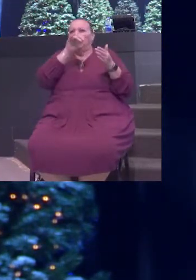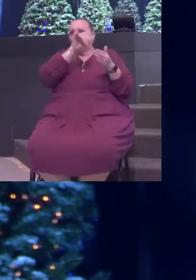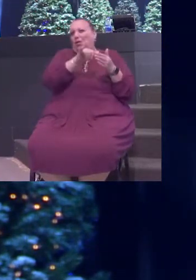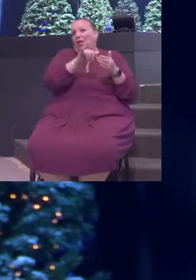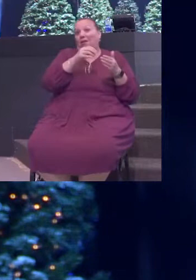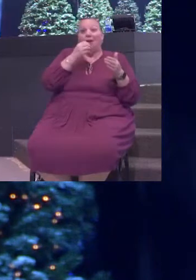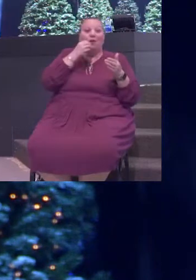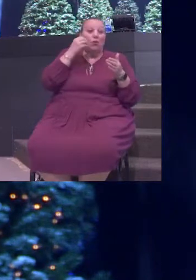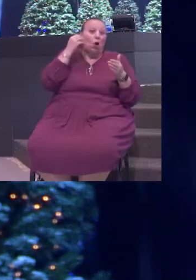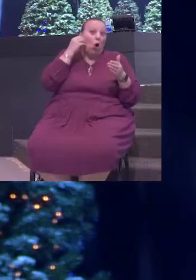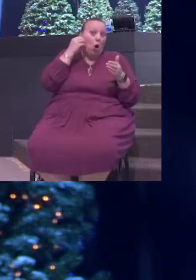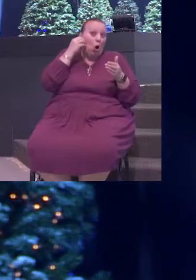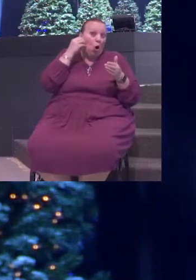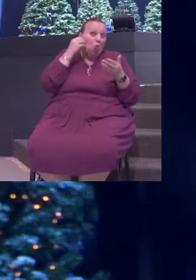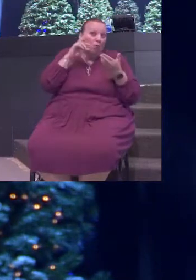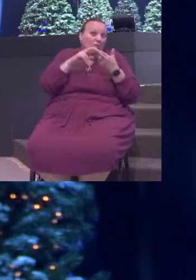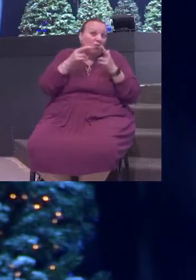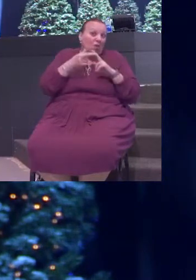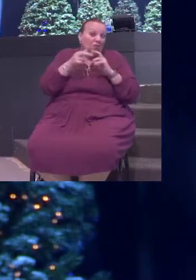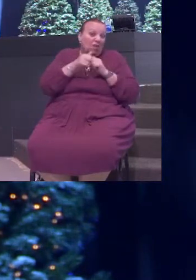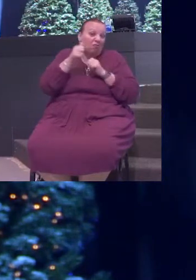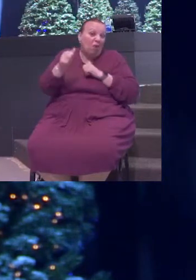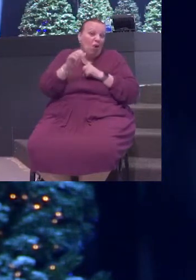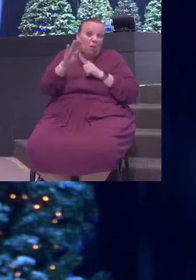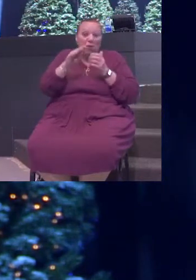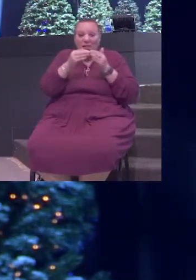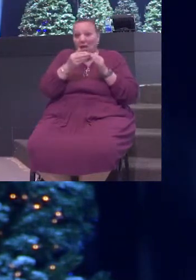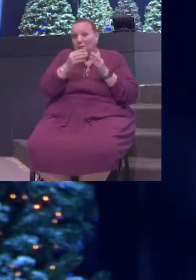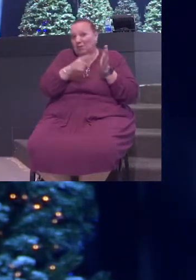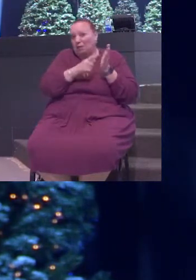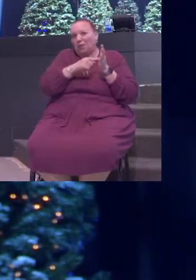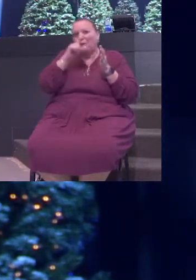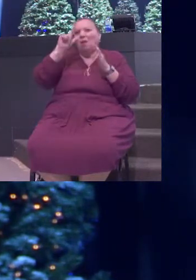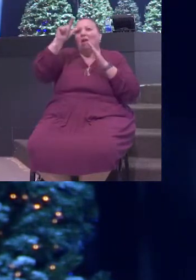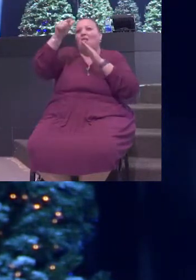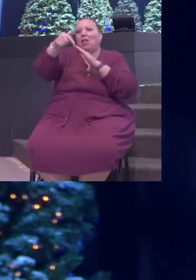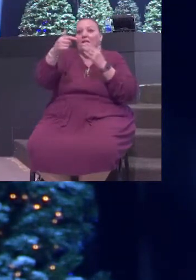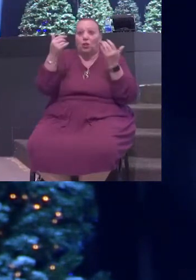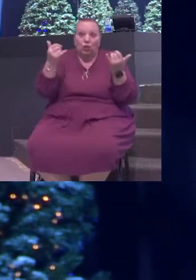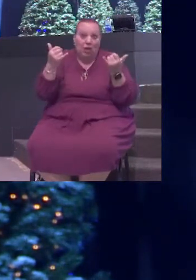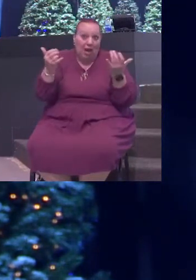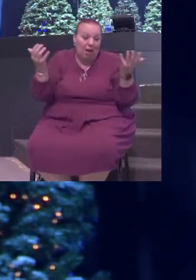the home of a distant relative in Bethlehem. This is sometime later now.